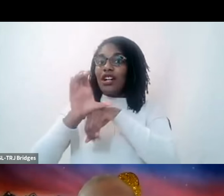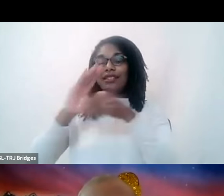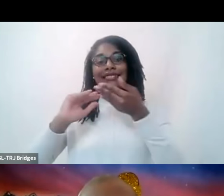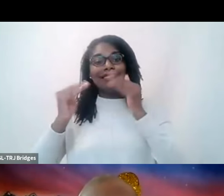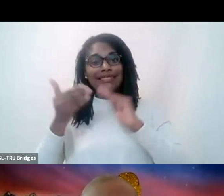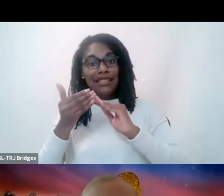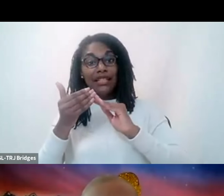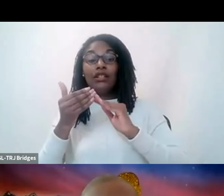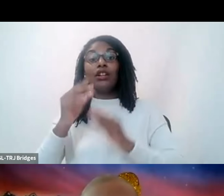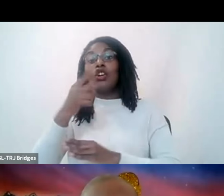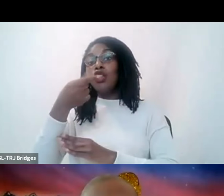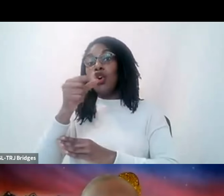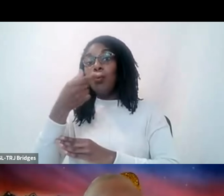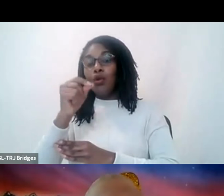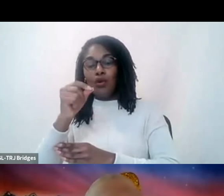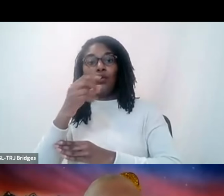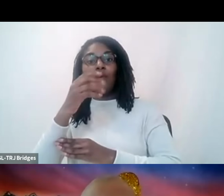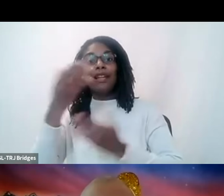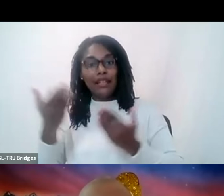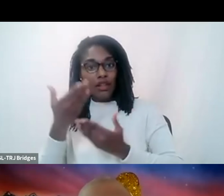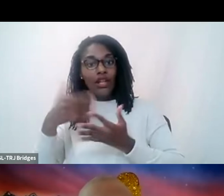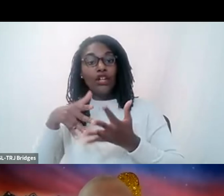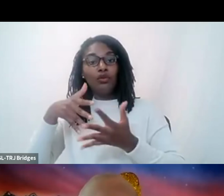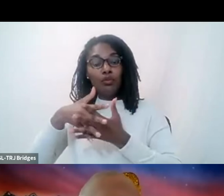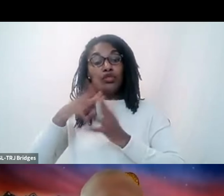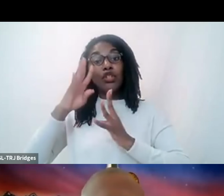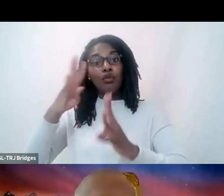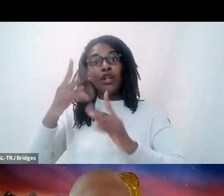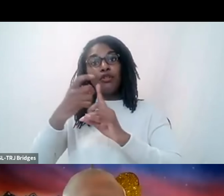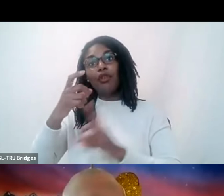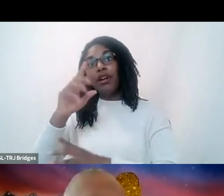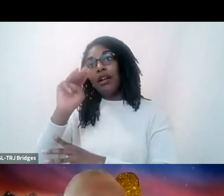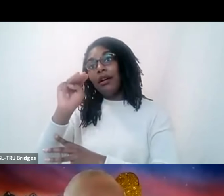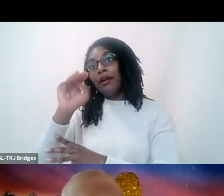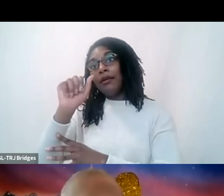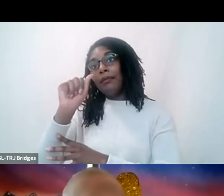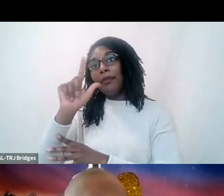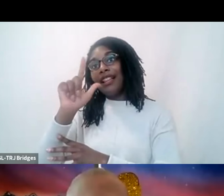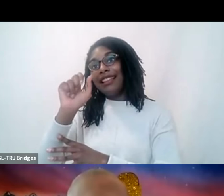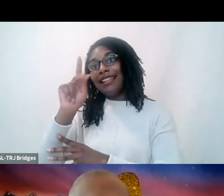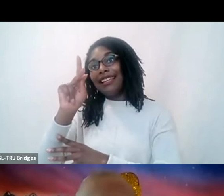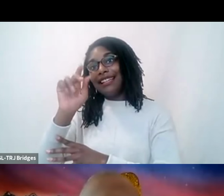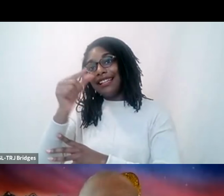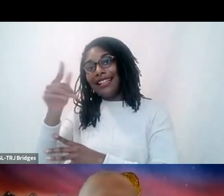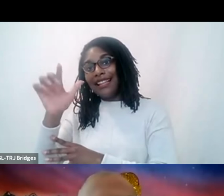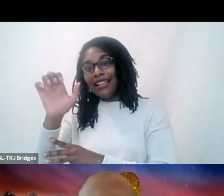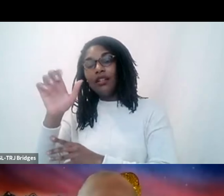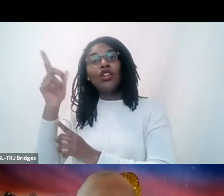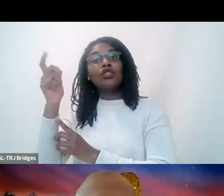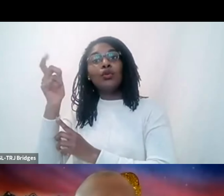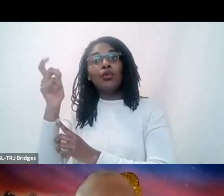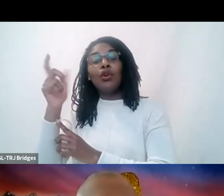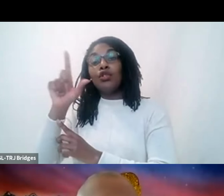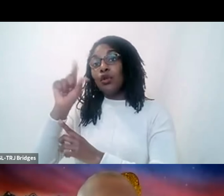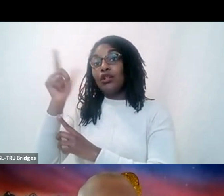Diasporic Roots. And it was created and curated by Malik Lee, a 2021 Humanitini curator and